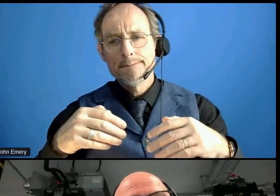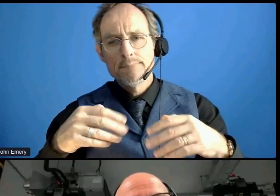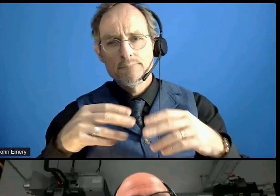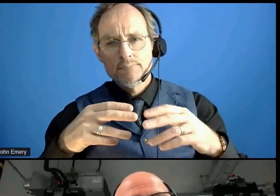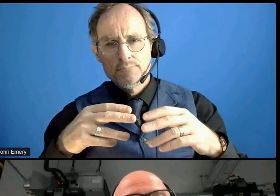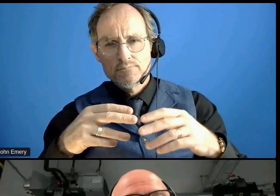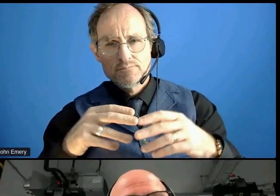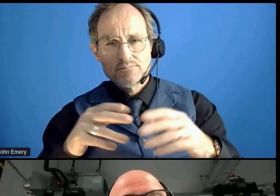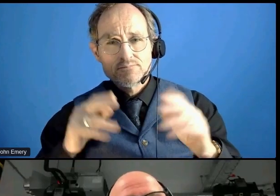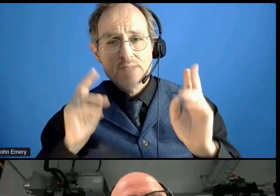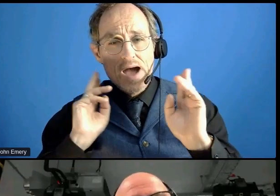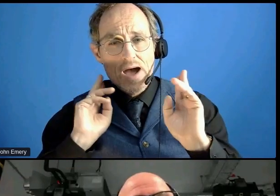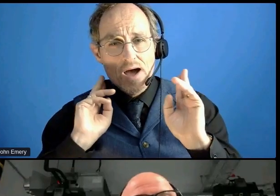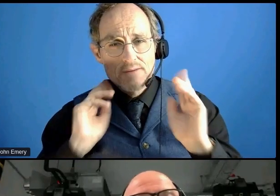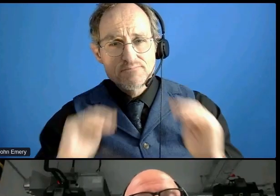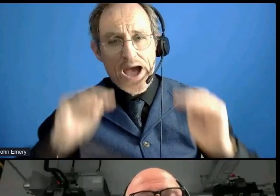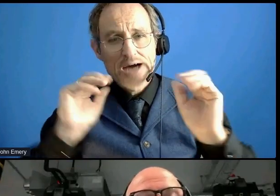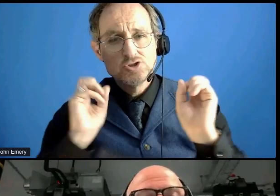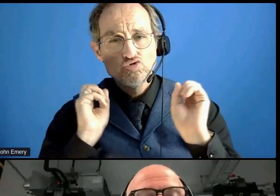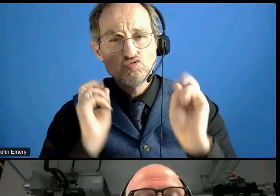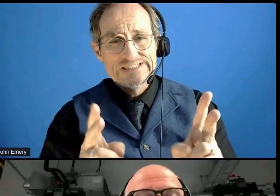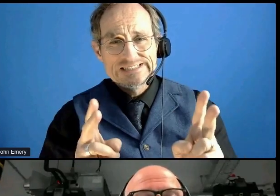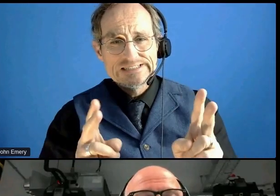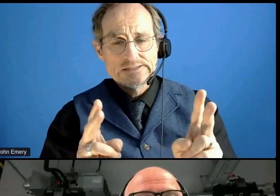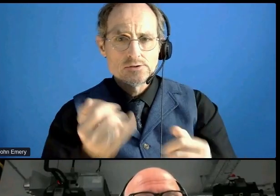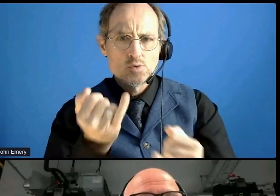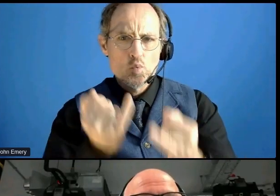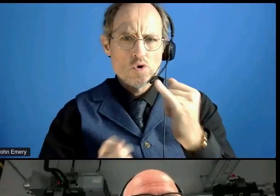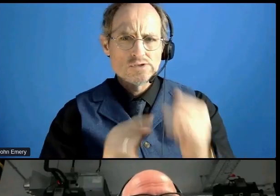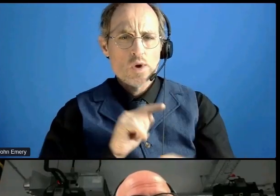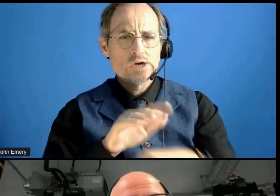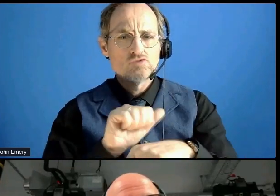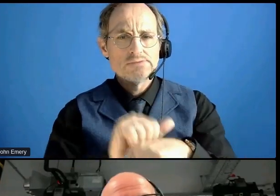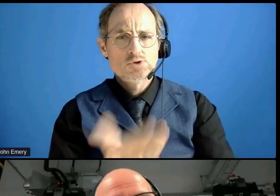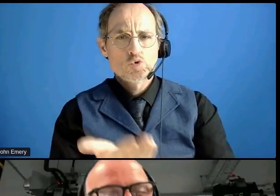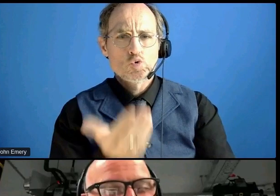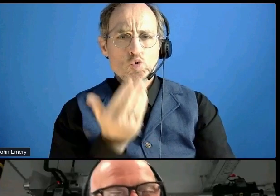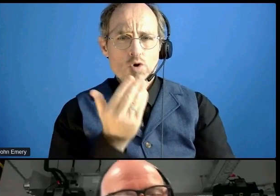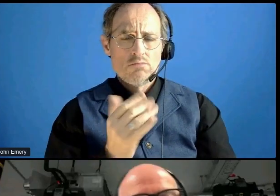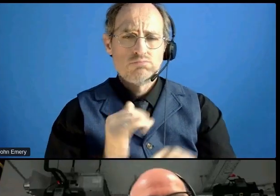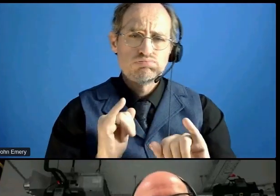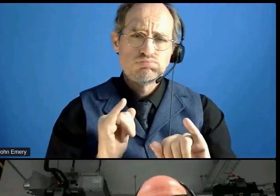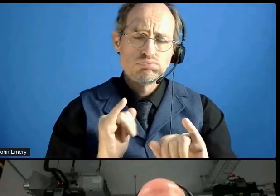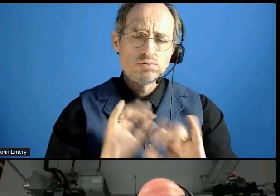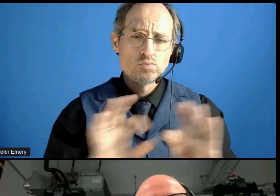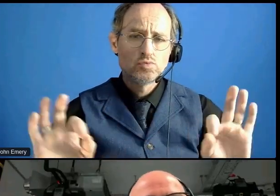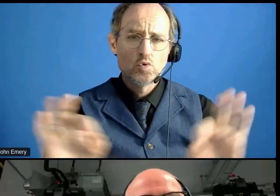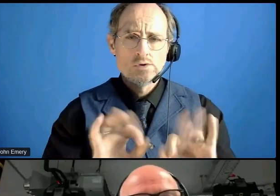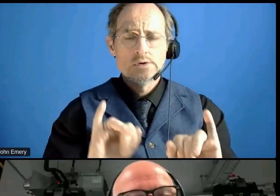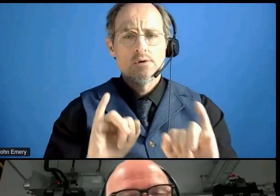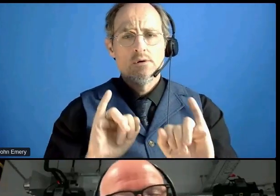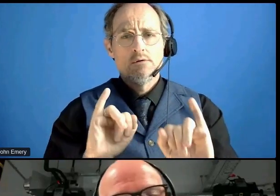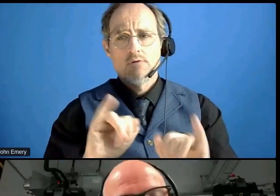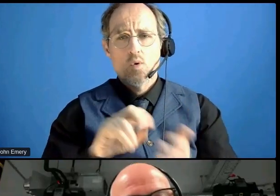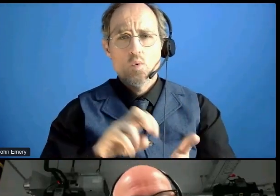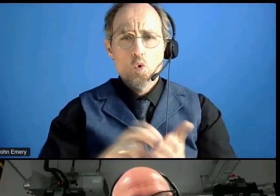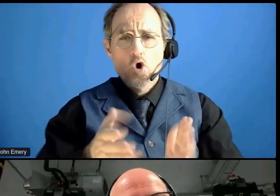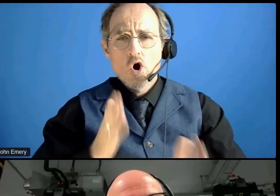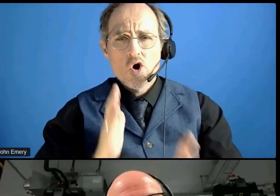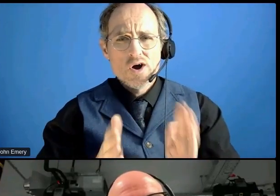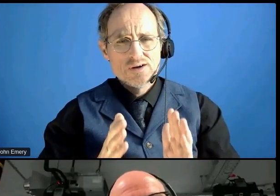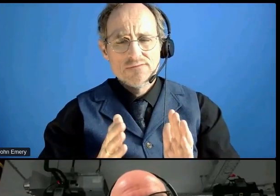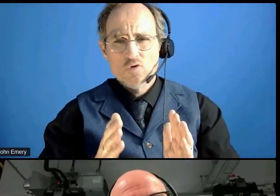to reach into there to nudge into the next sort of provider. And I was struck, Ross, when you're talking about people who are running a bed